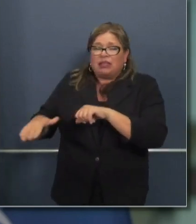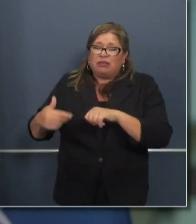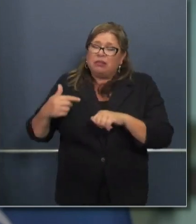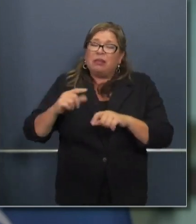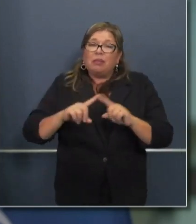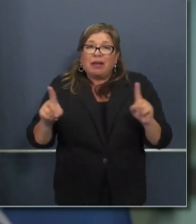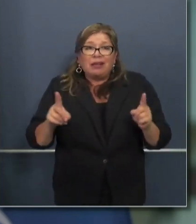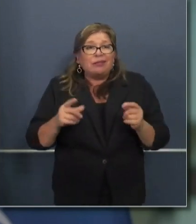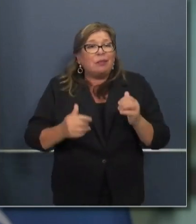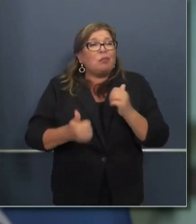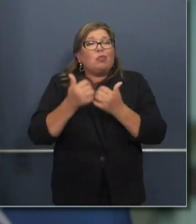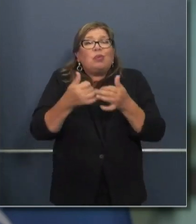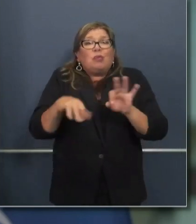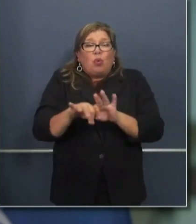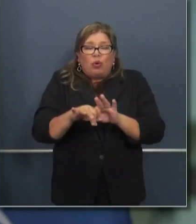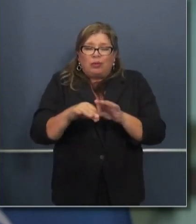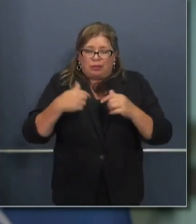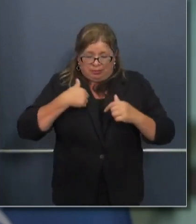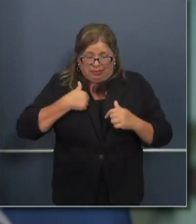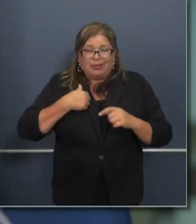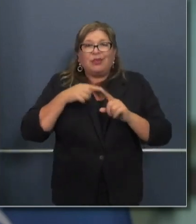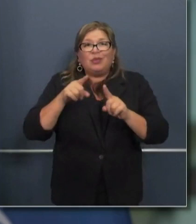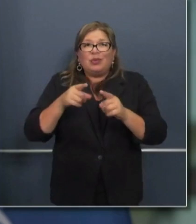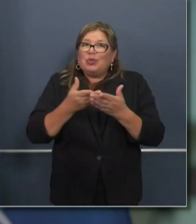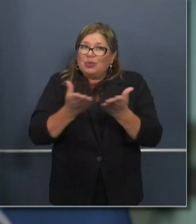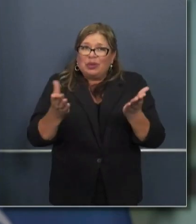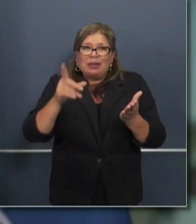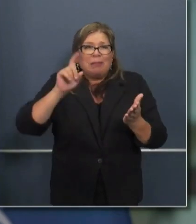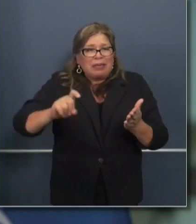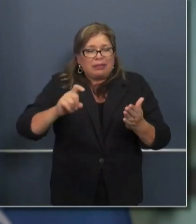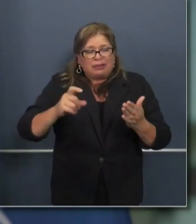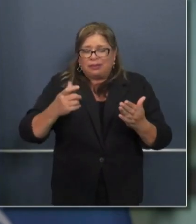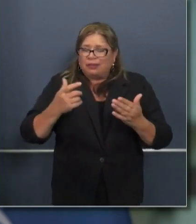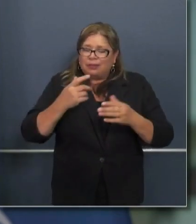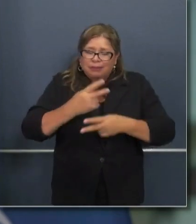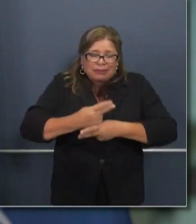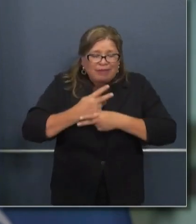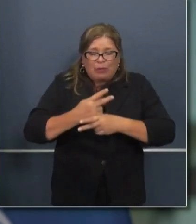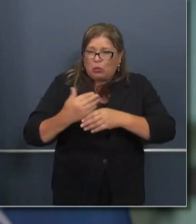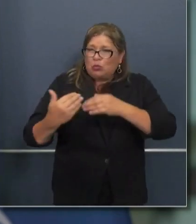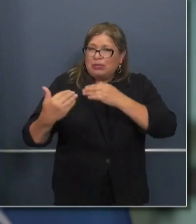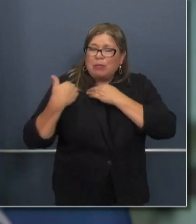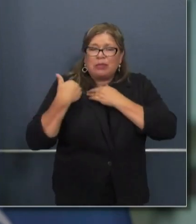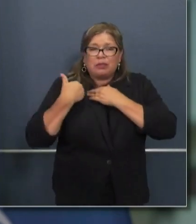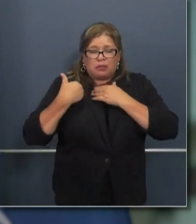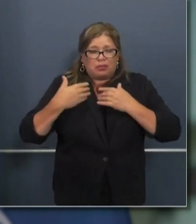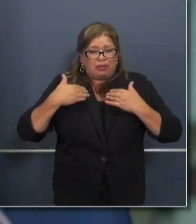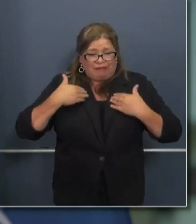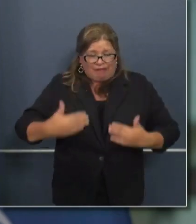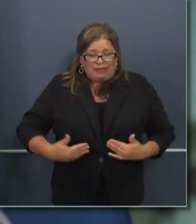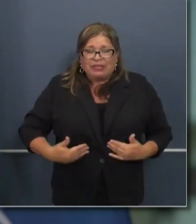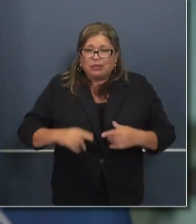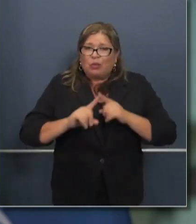us to practice the physical distancing and be thoughtful as we move back in and begin to mix into